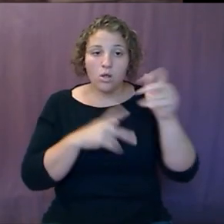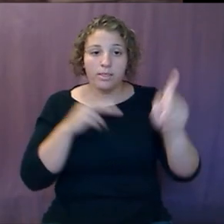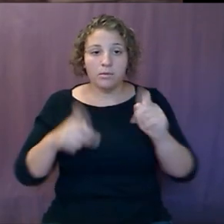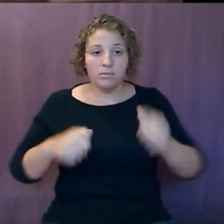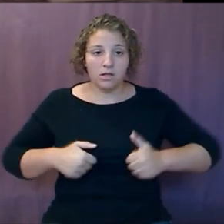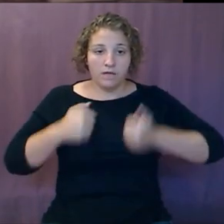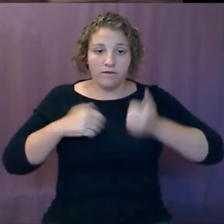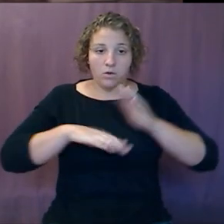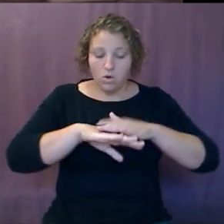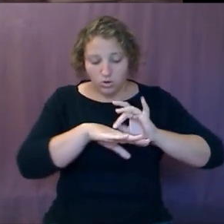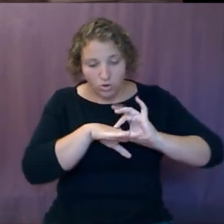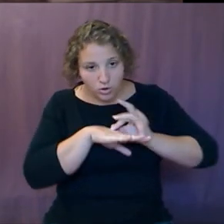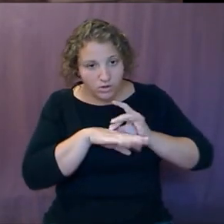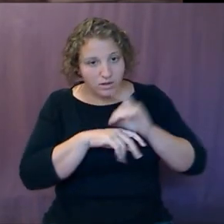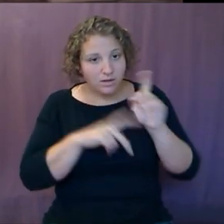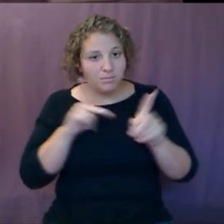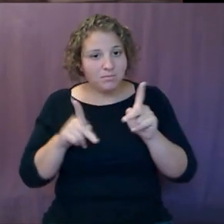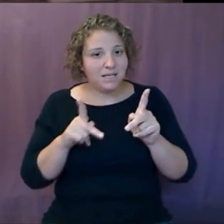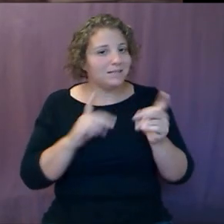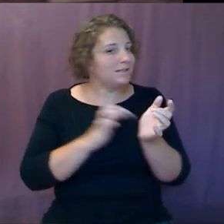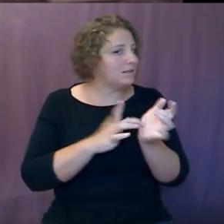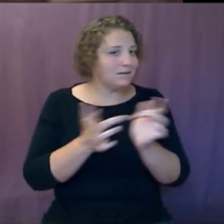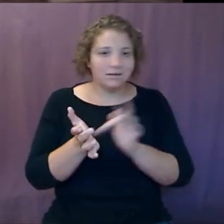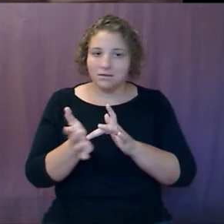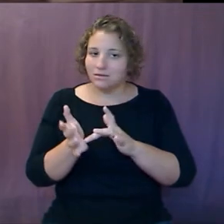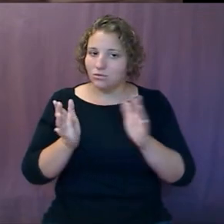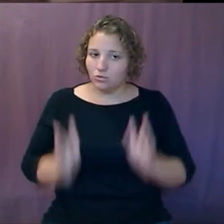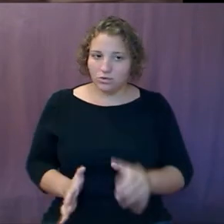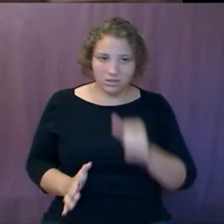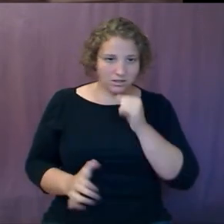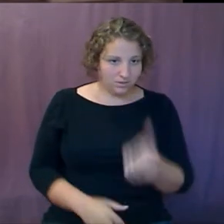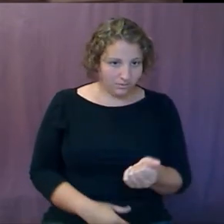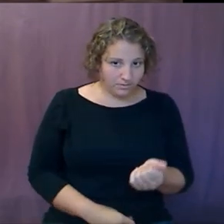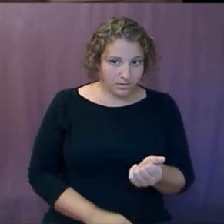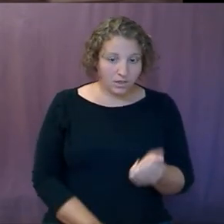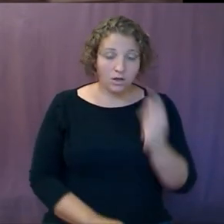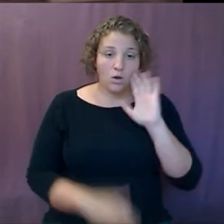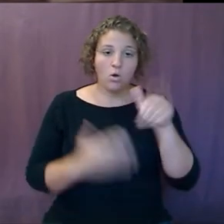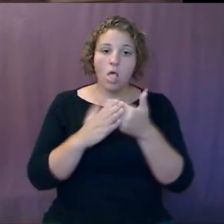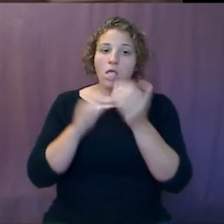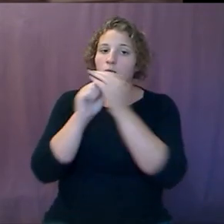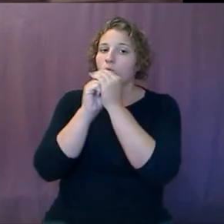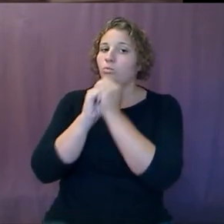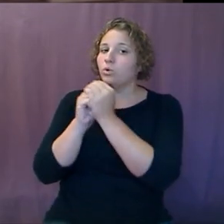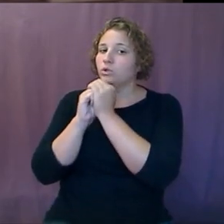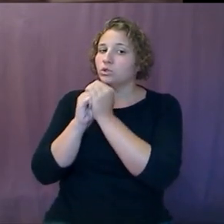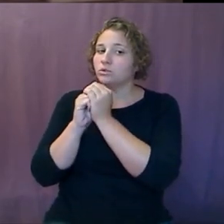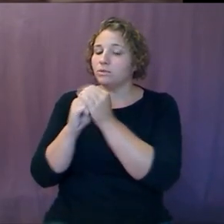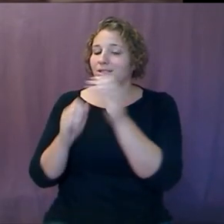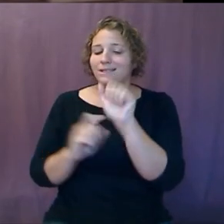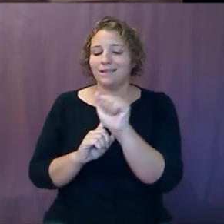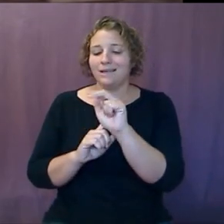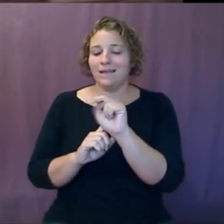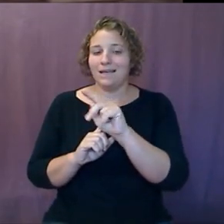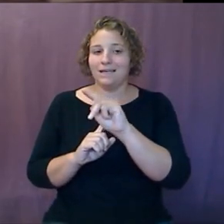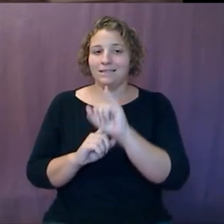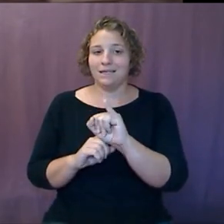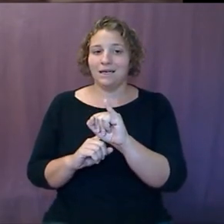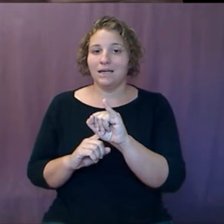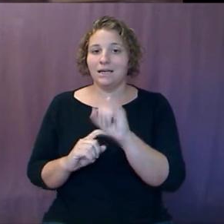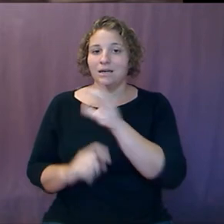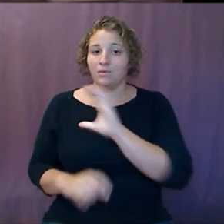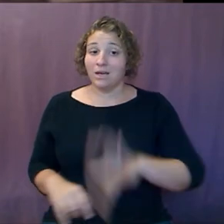unbeliever used throughout this book eleven times all that dwell upon the earth shall worship him this Antichrist whose names